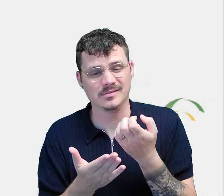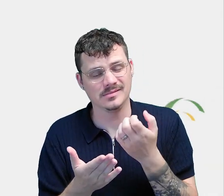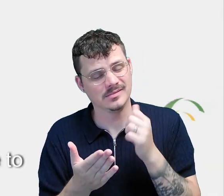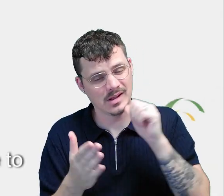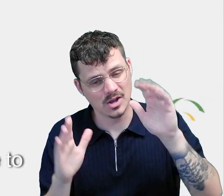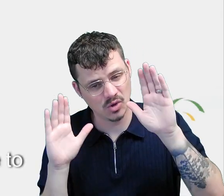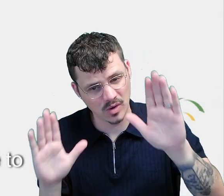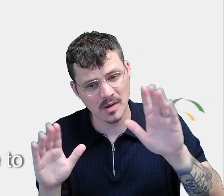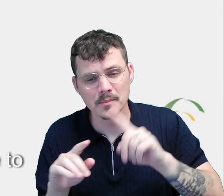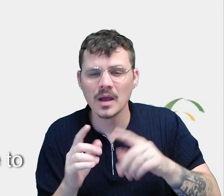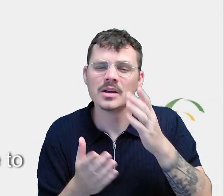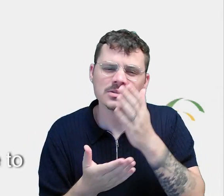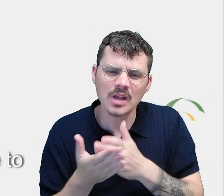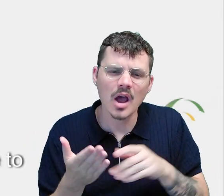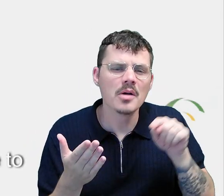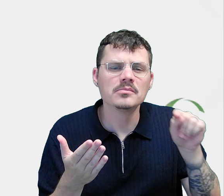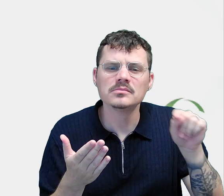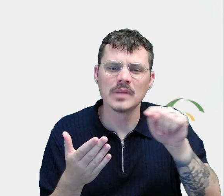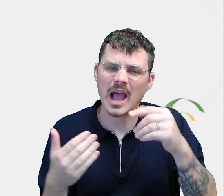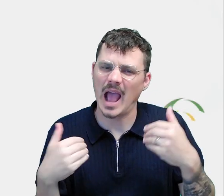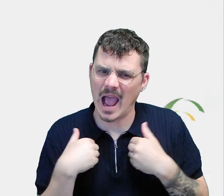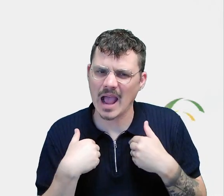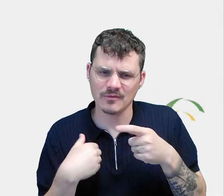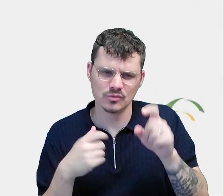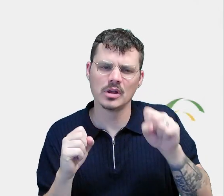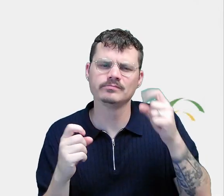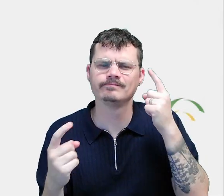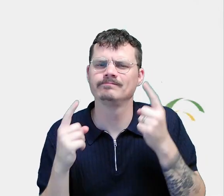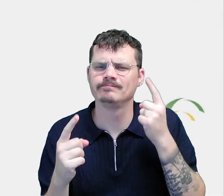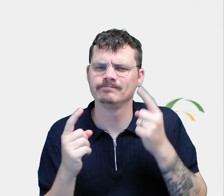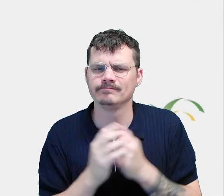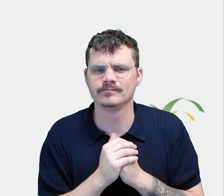great, but there's still some good evidence to consider.